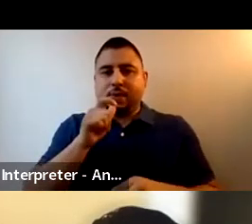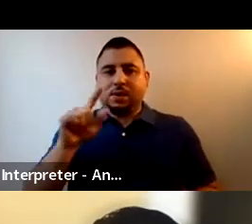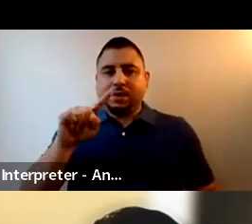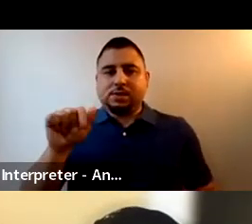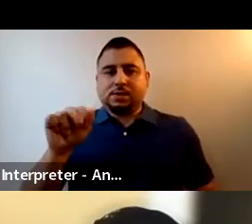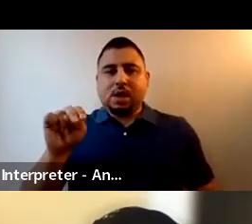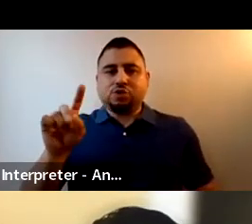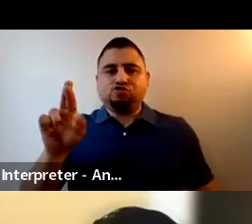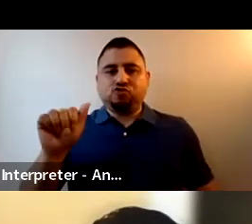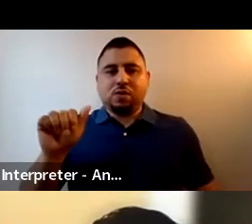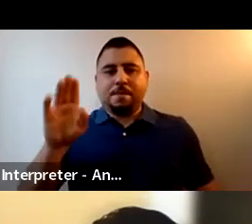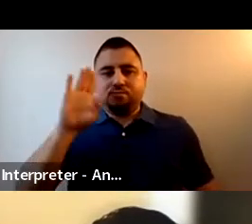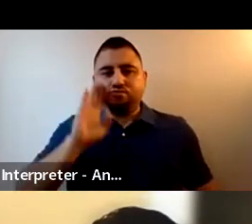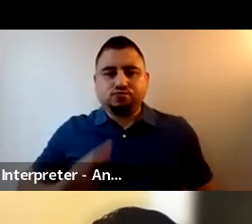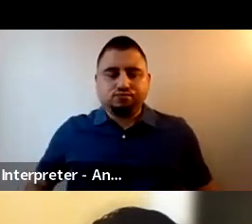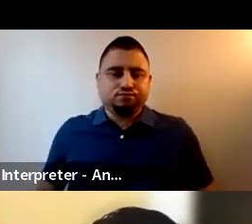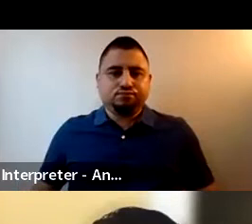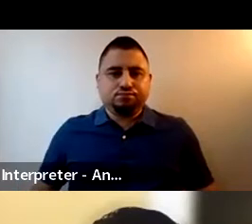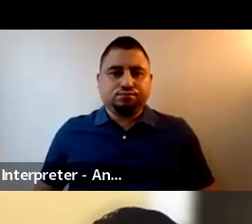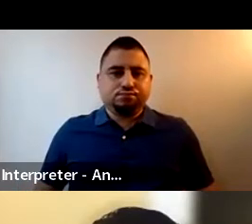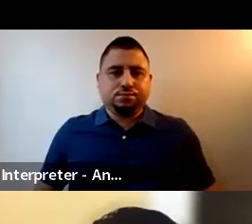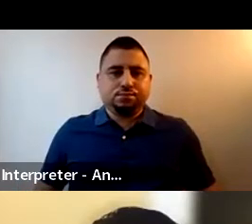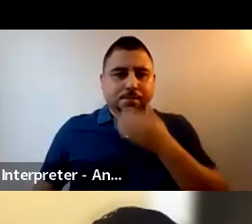Zandra Brown.